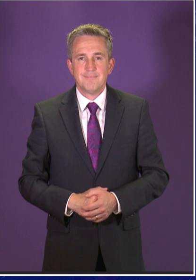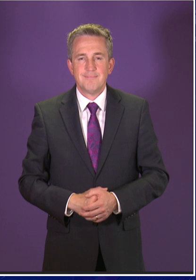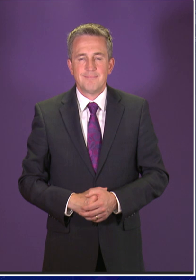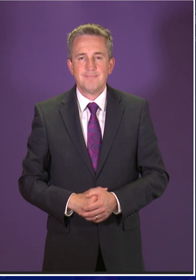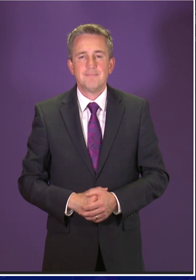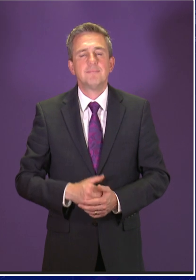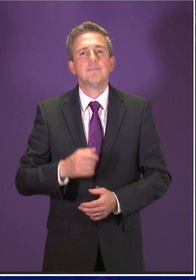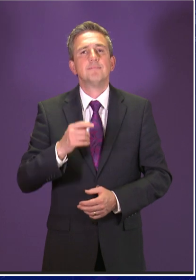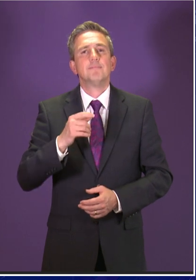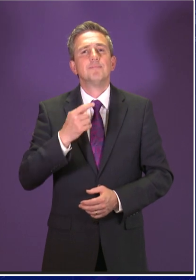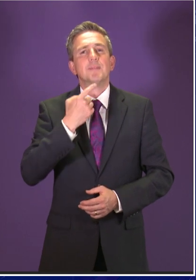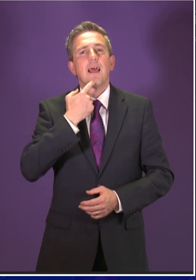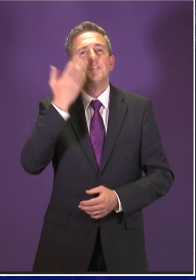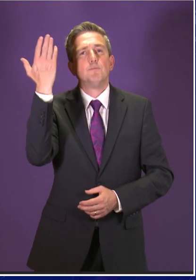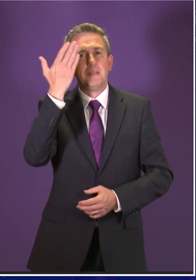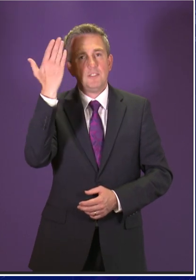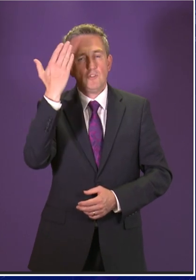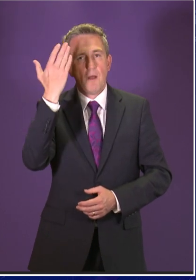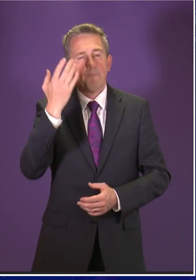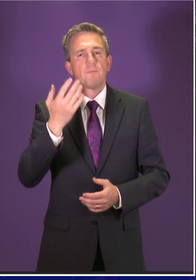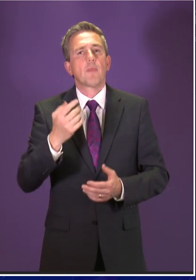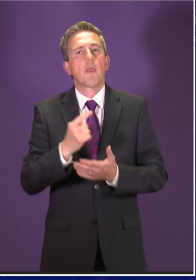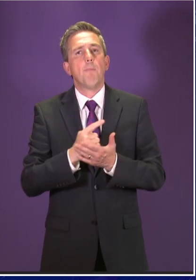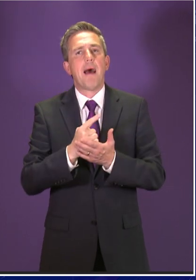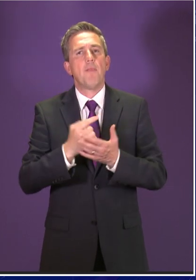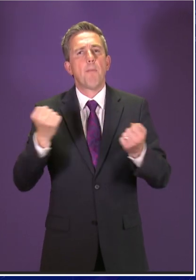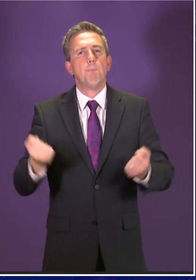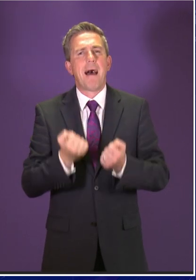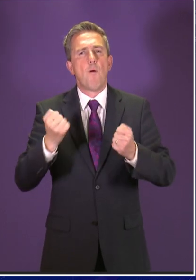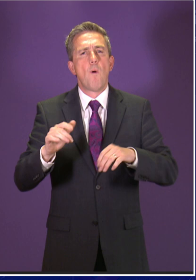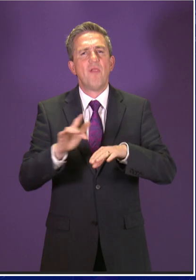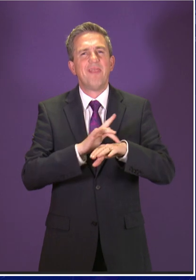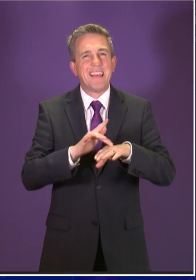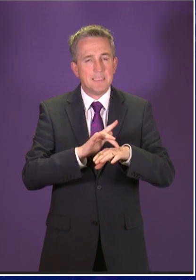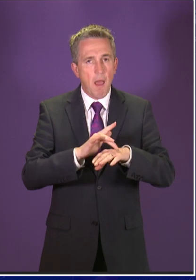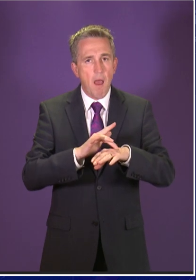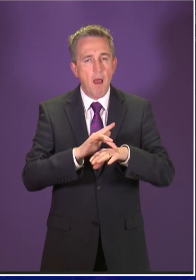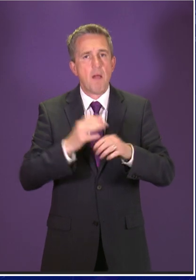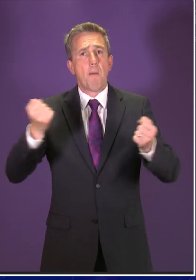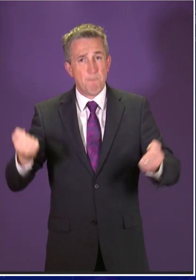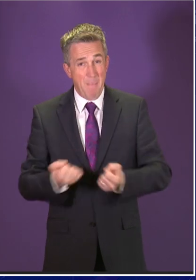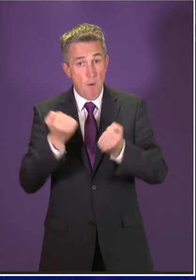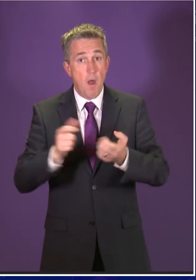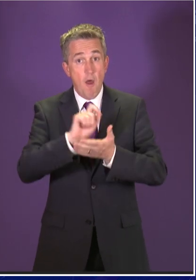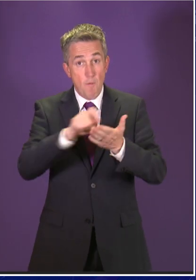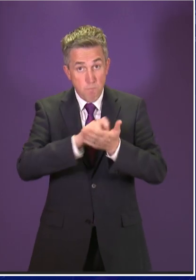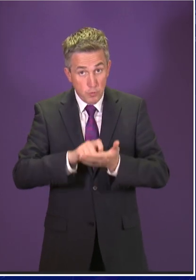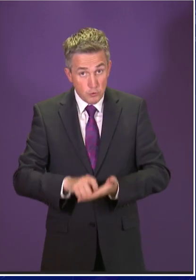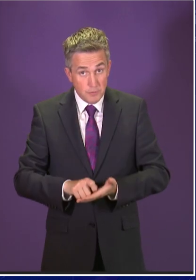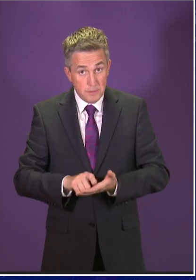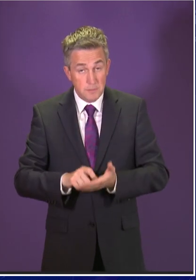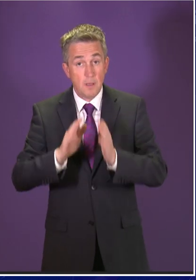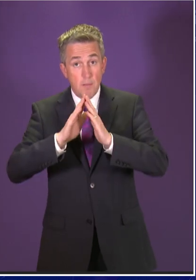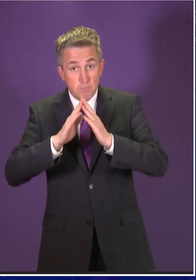A speech about the power of theatre, the power of poetry and literature, the power